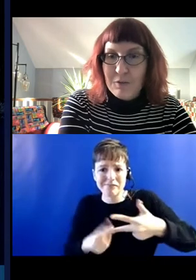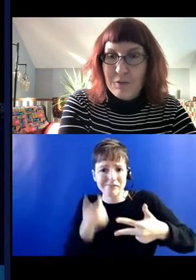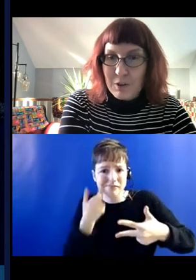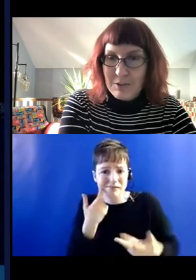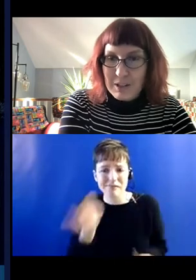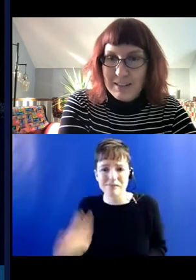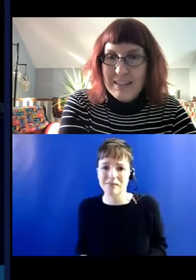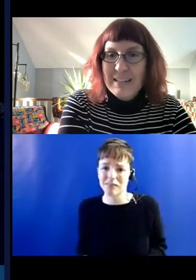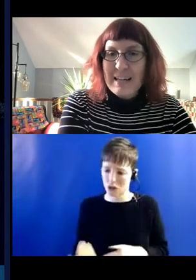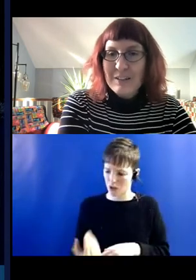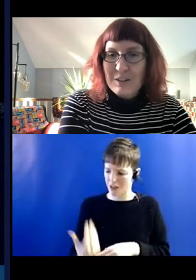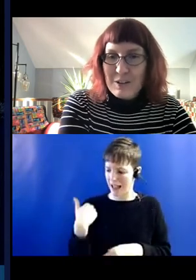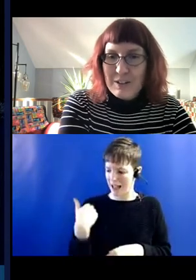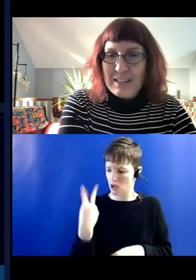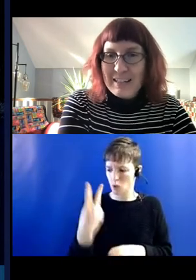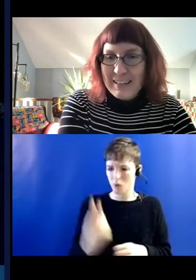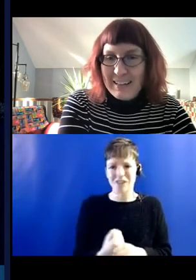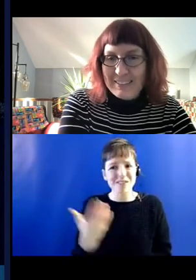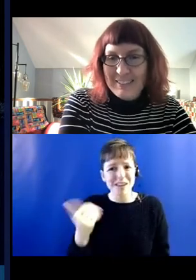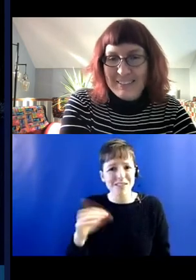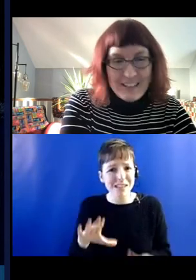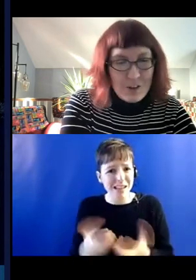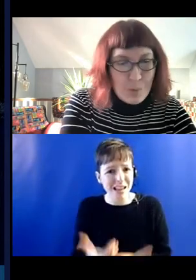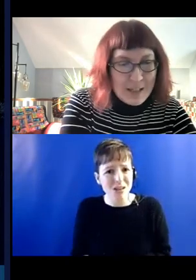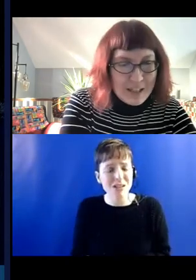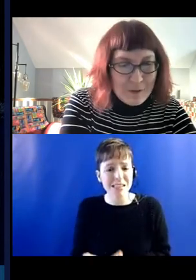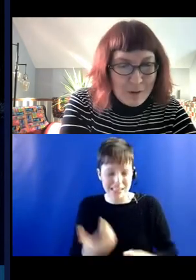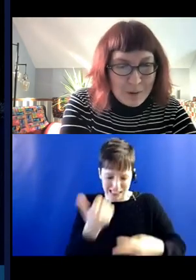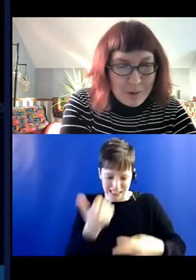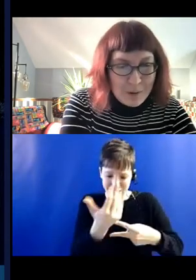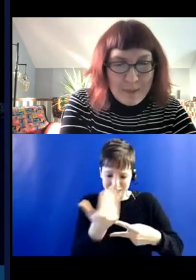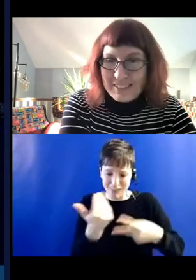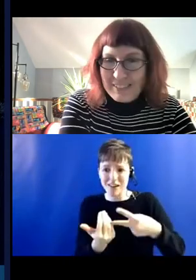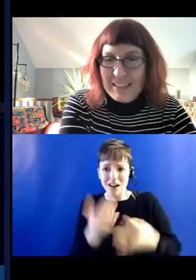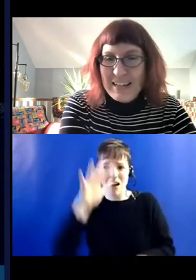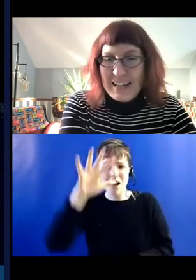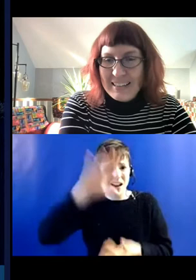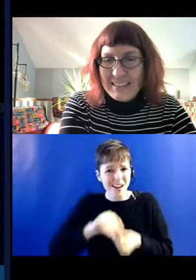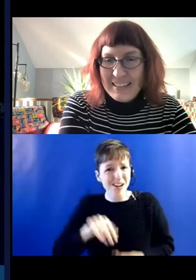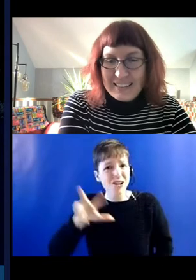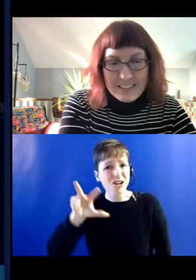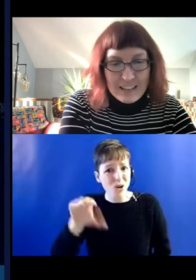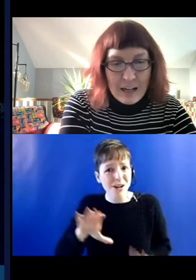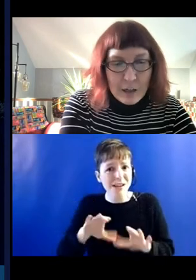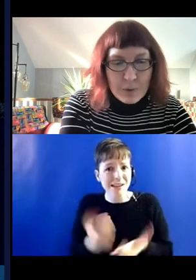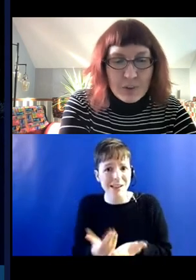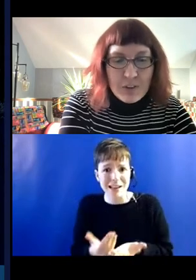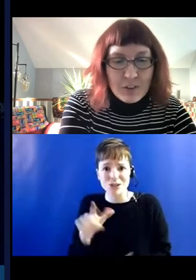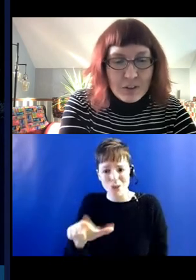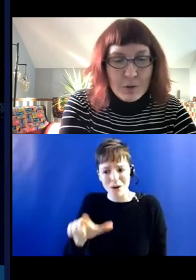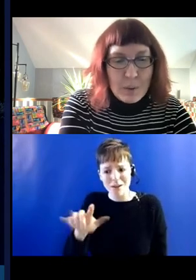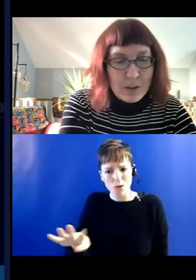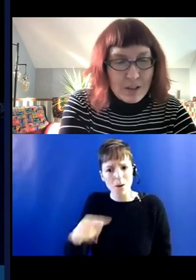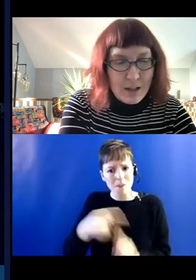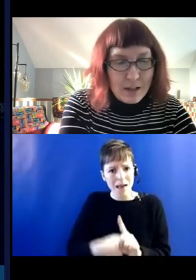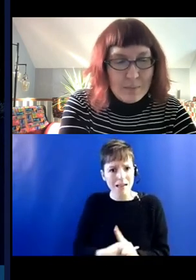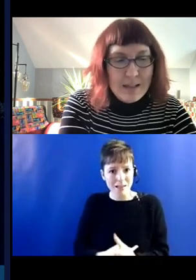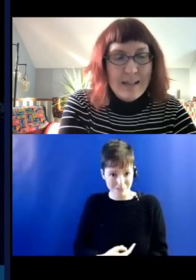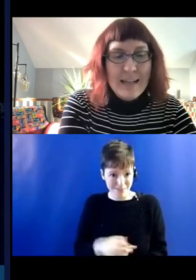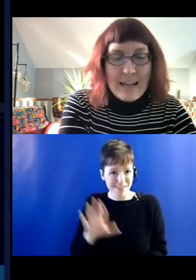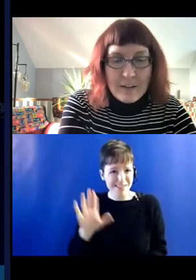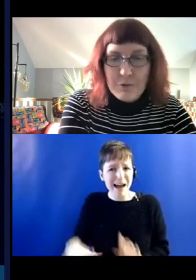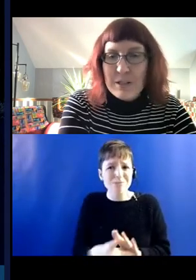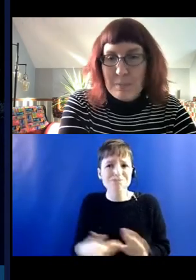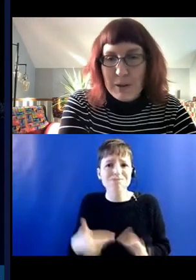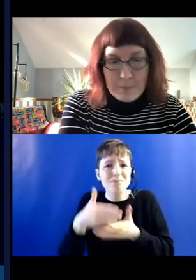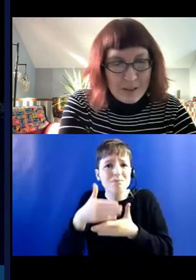If you're counting, that's 30 classes in 24 months. And yet I was considered part-time